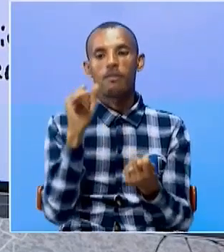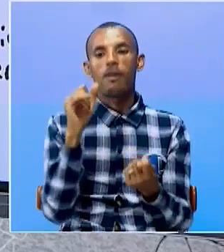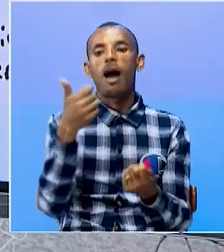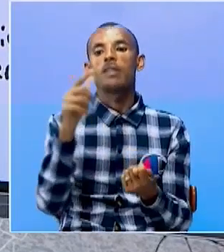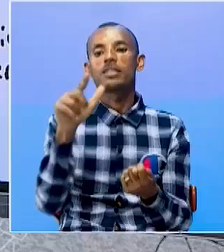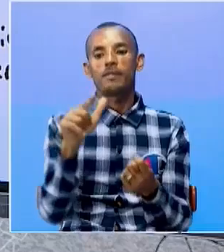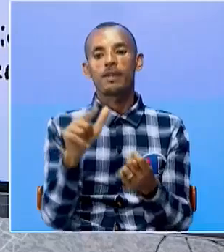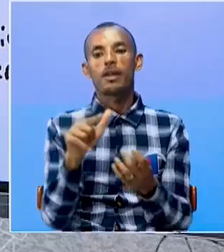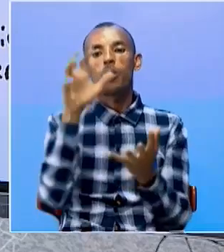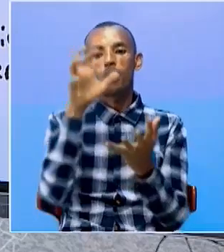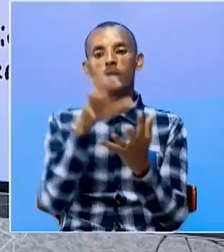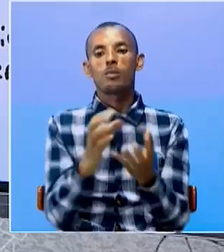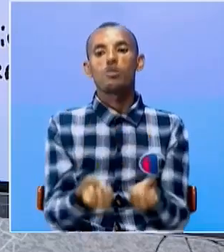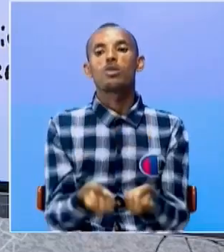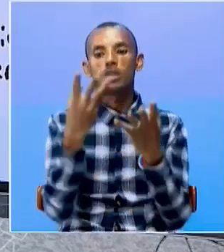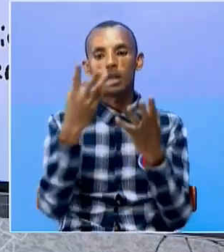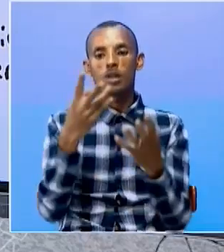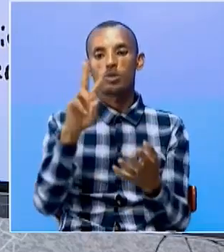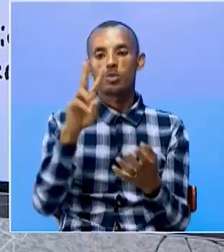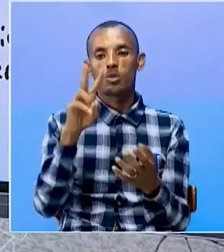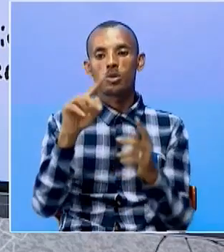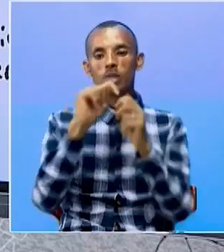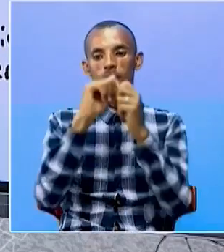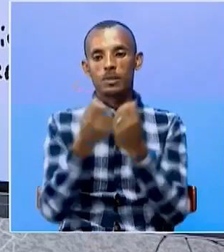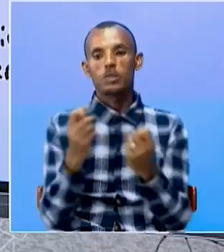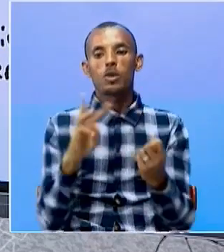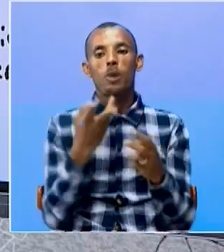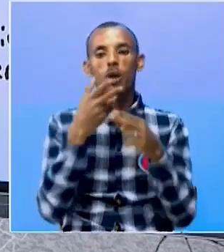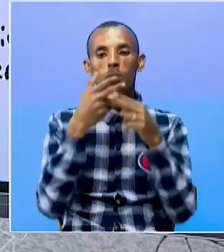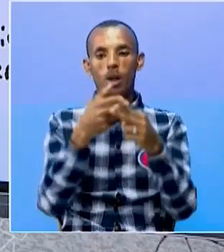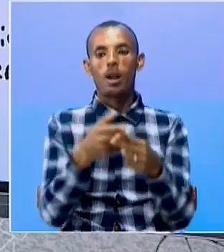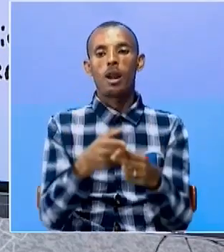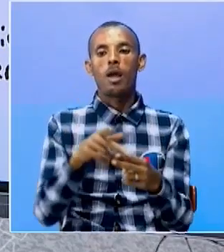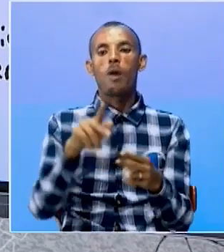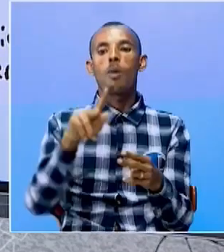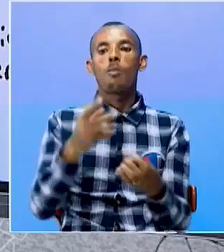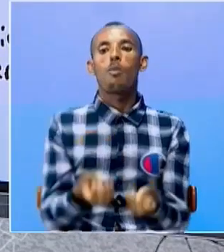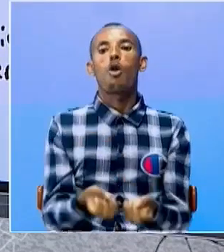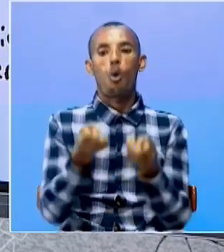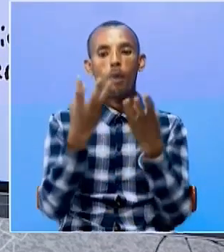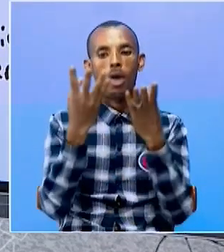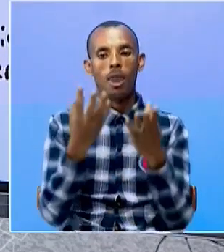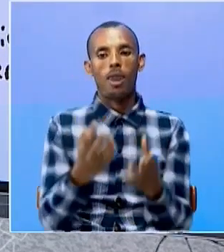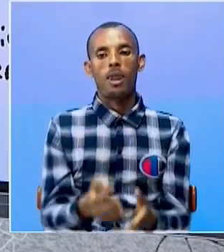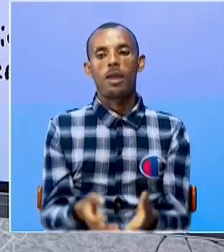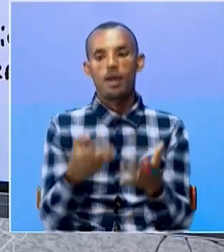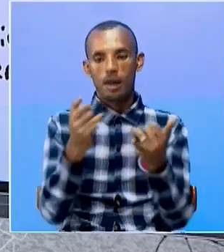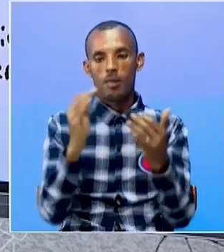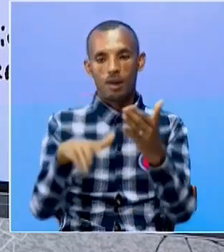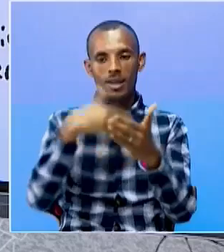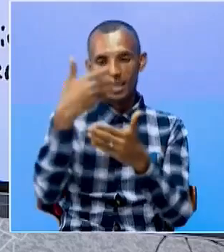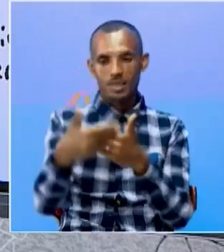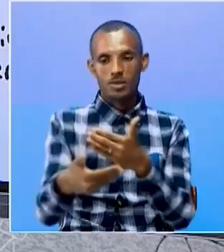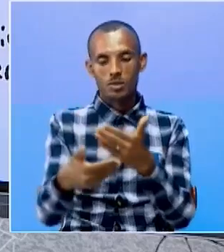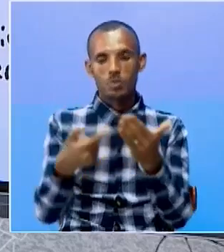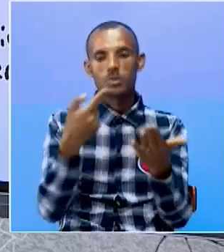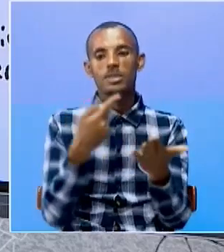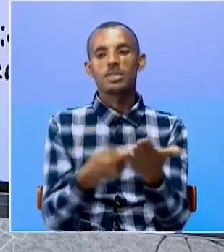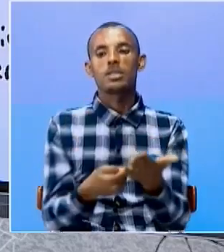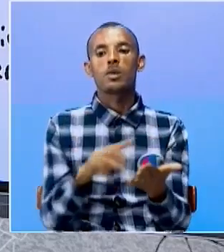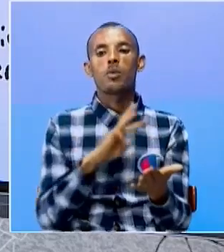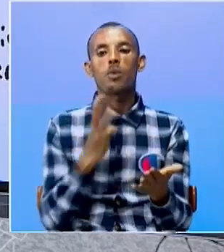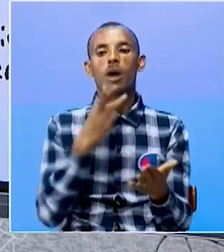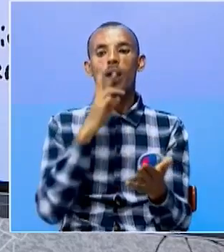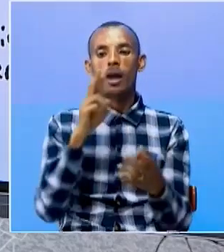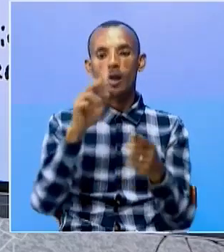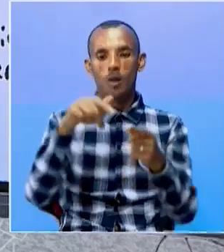expression contains more than 2 terms, we call it a polynomial. Now, next to this, we are